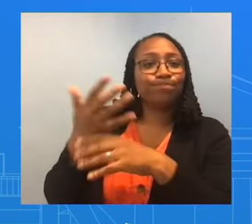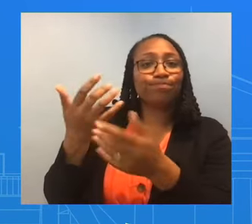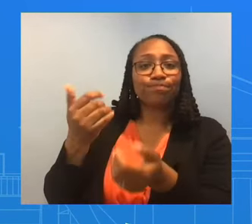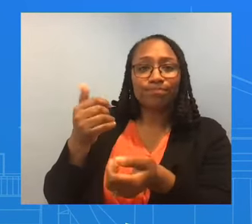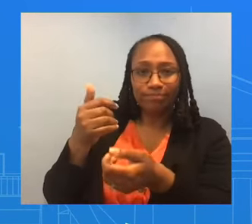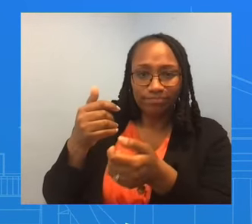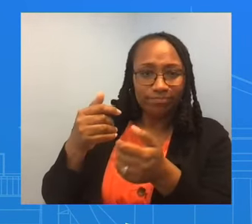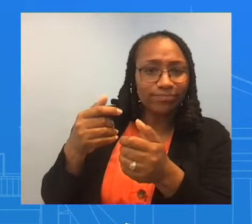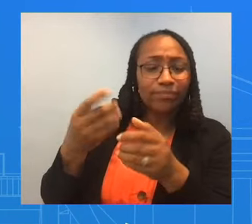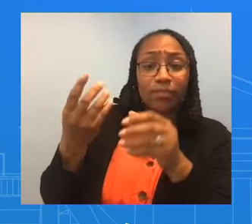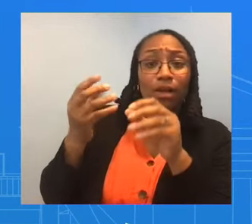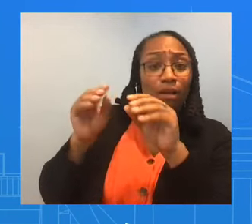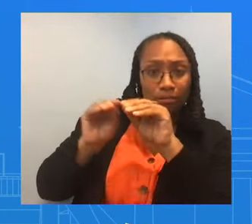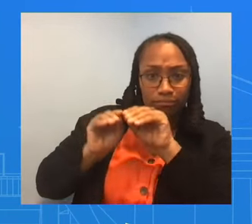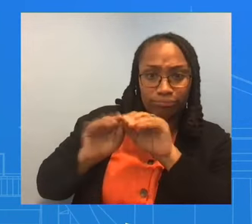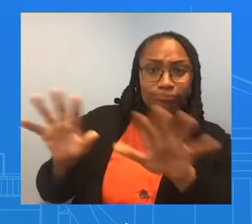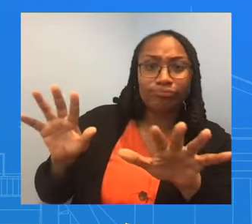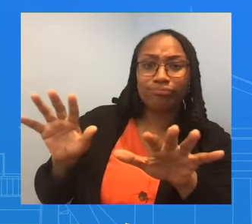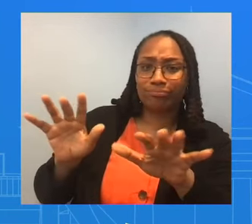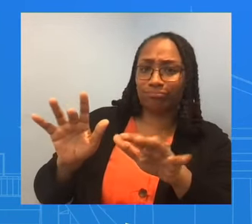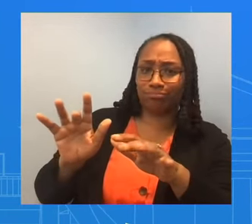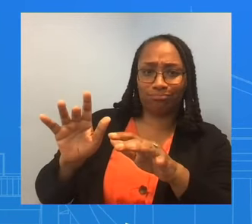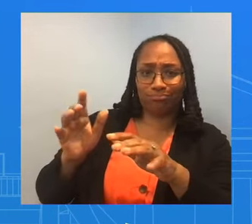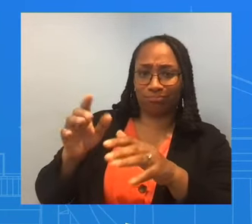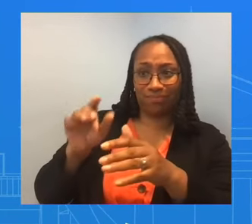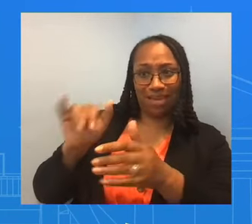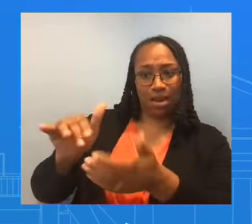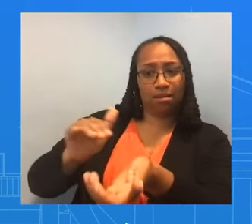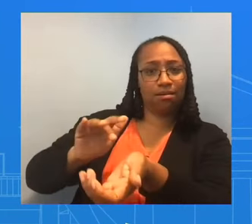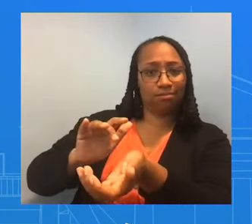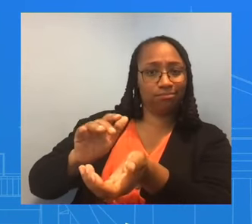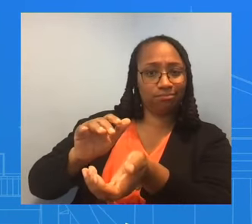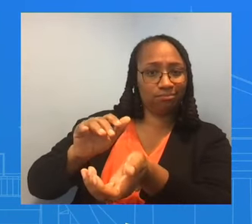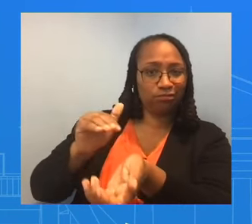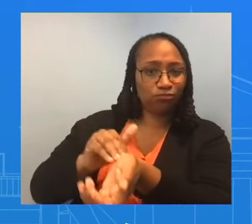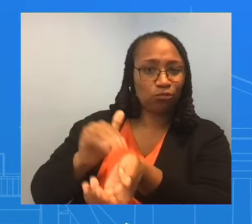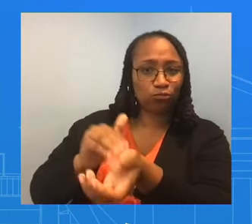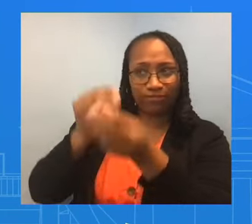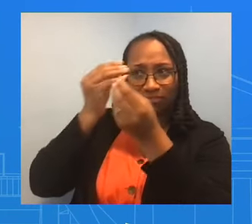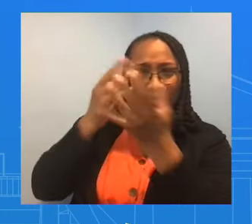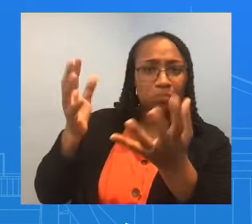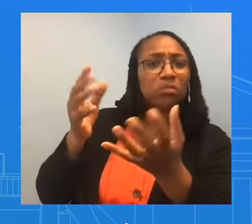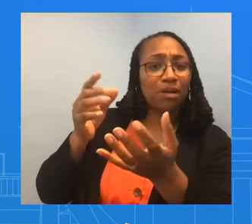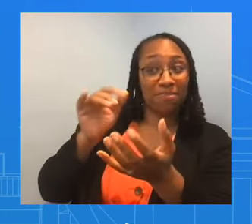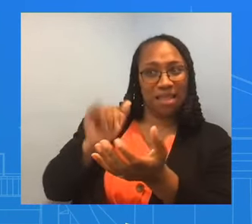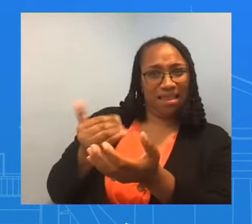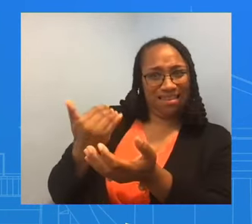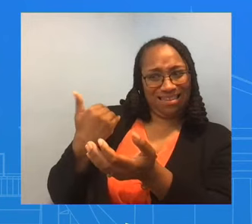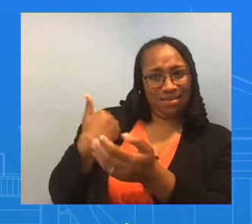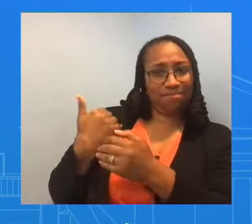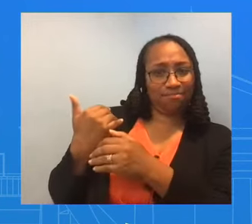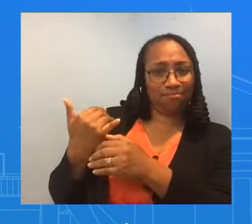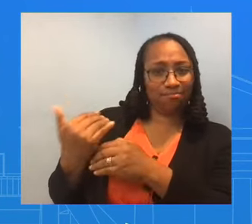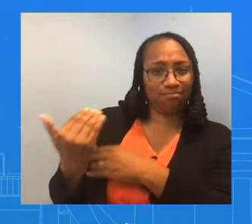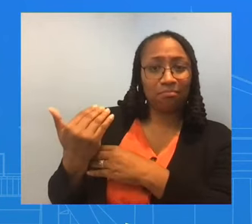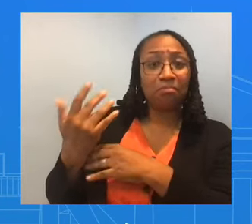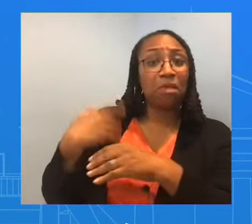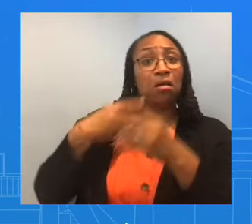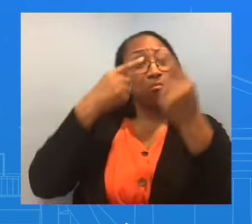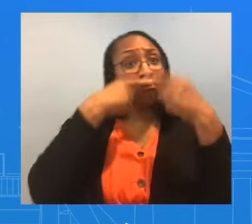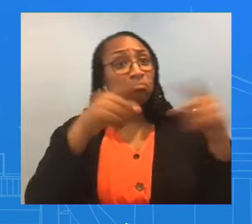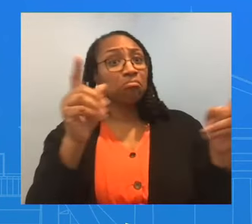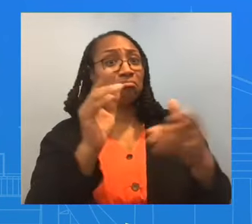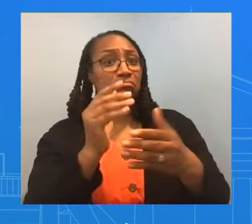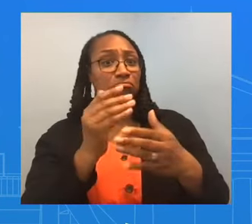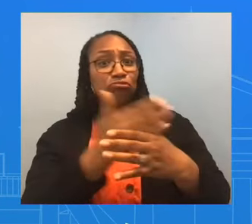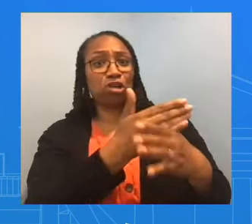from the doctor this morning or earlier today from his physician. And along with the plan for his root